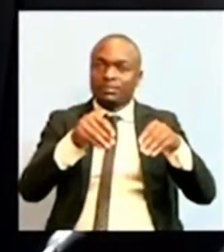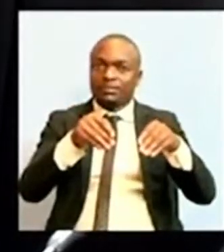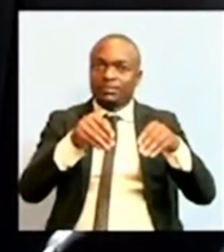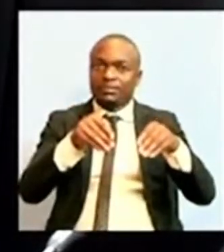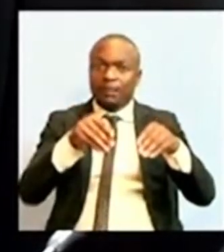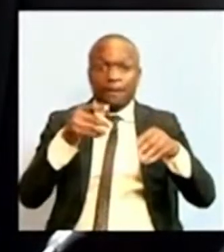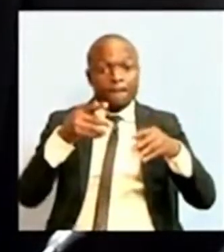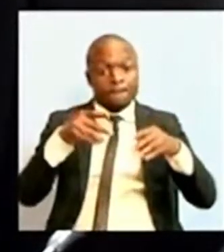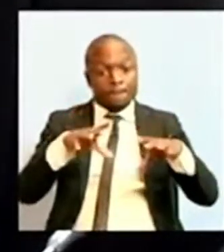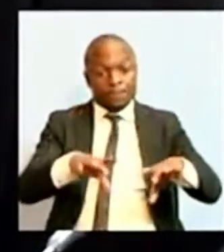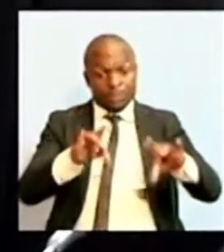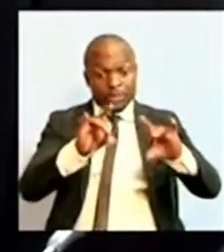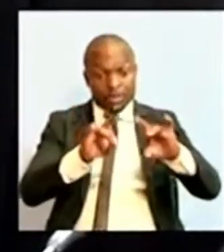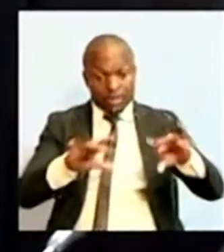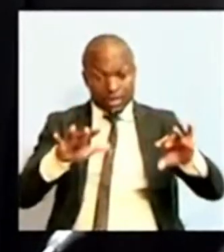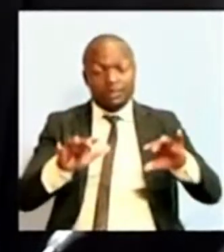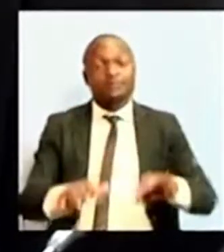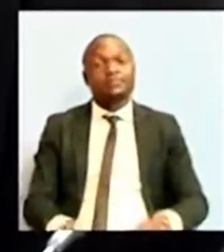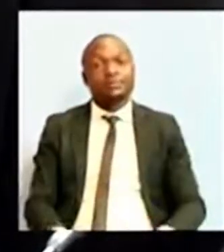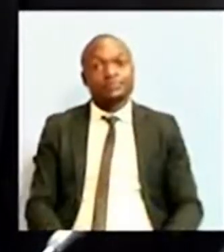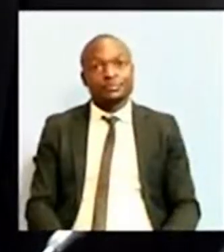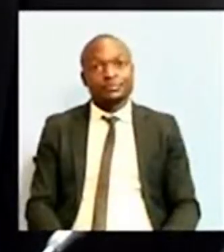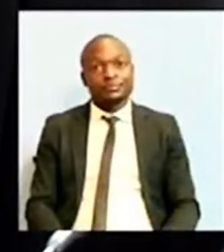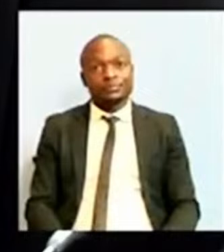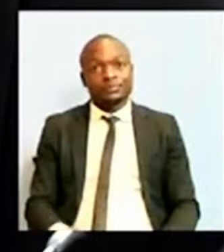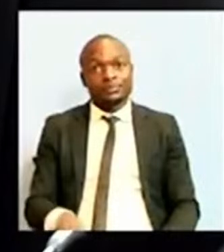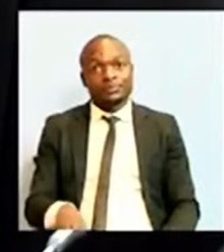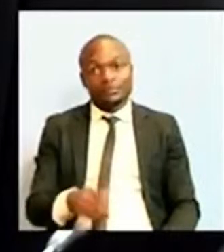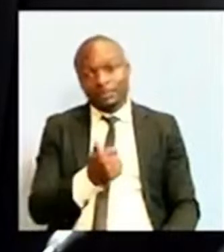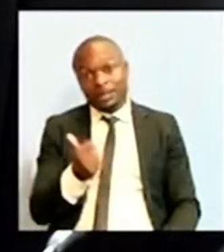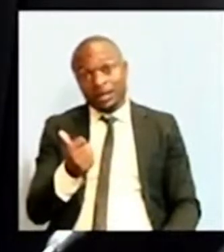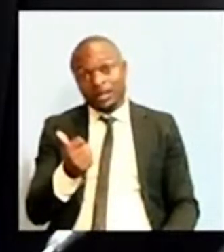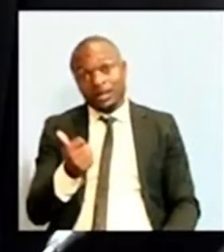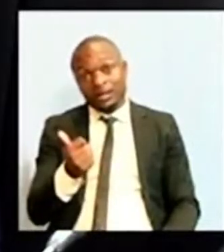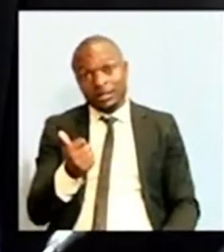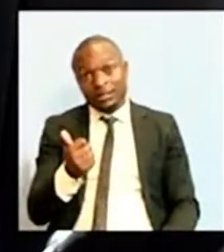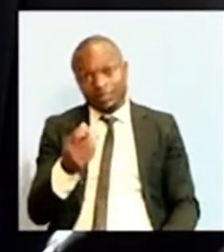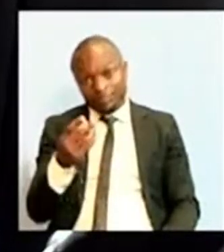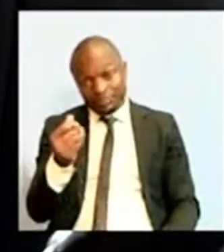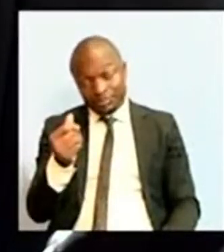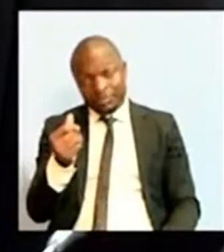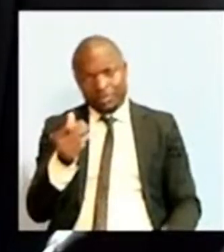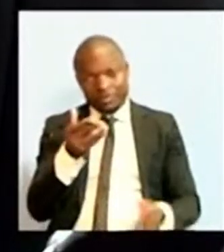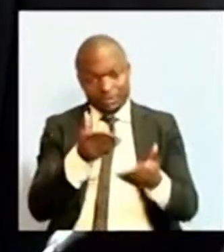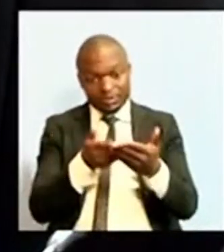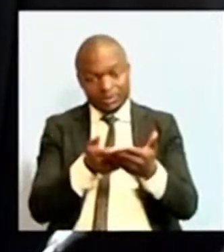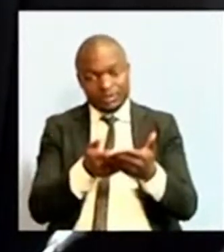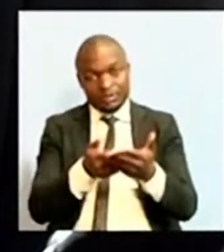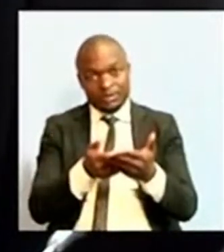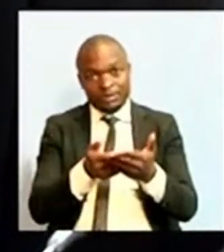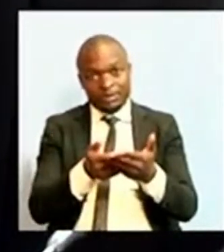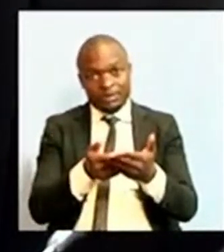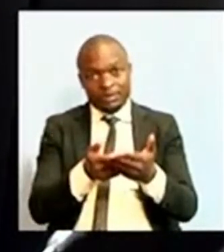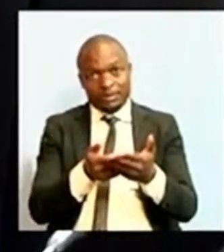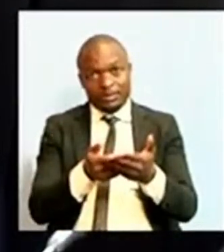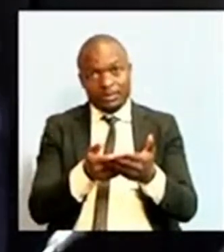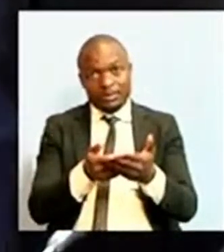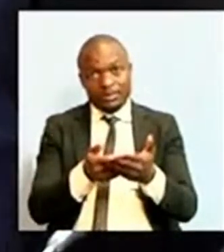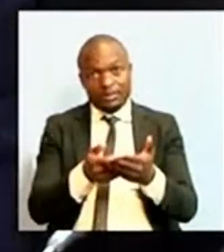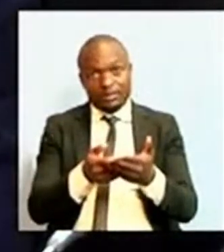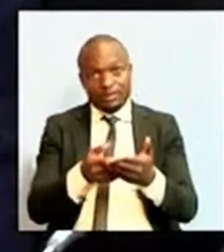of plots, these are site plans and other fees. So this also accounts for about 20% of our annual